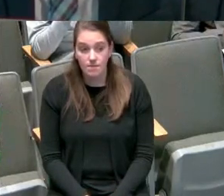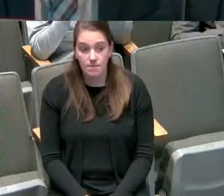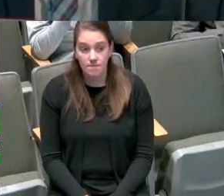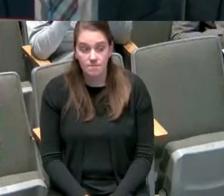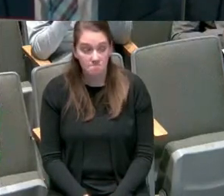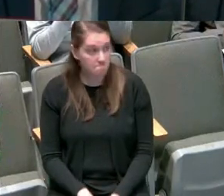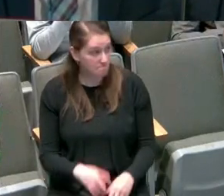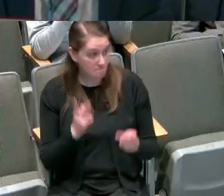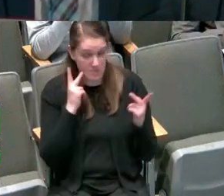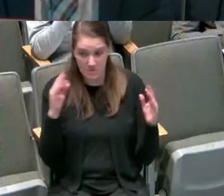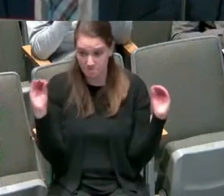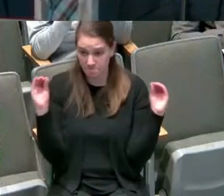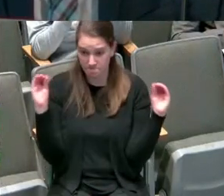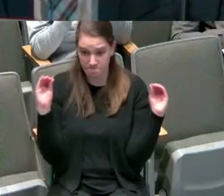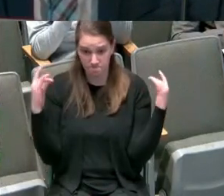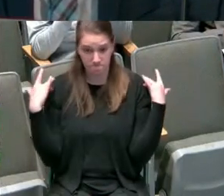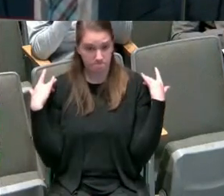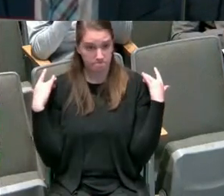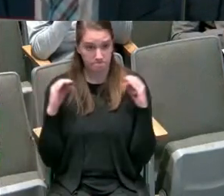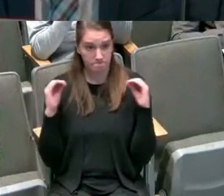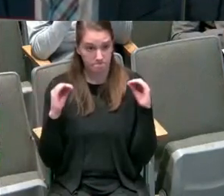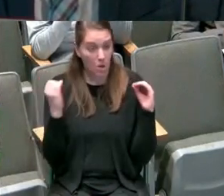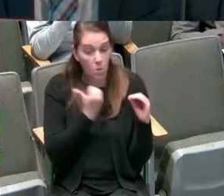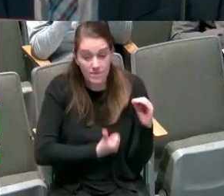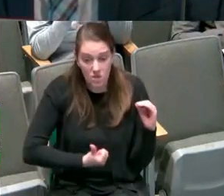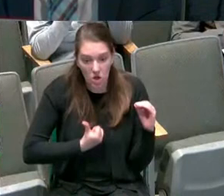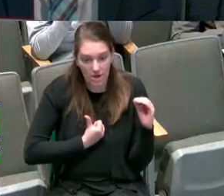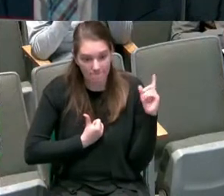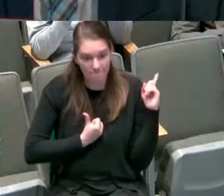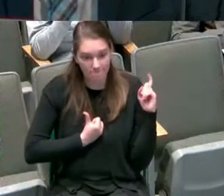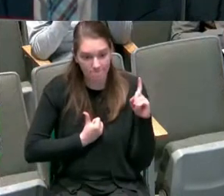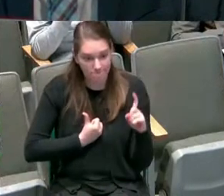okay seeing that there is none a web sorry